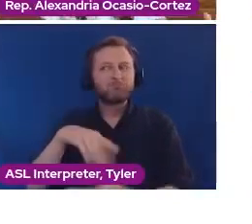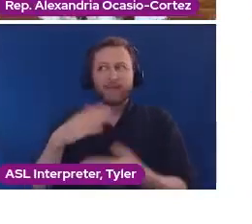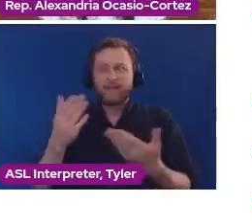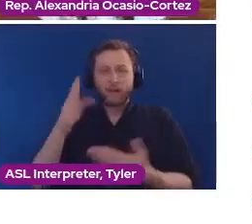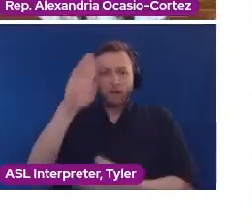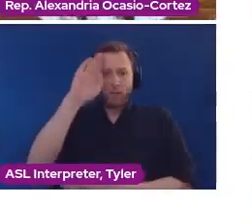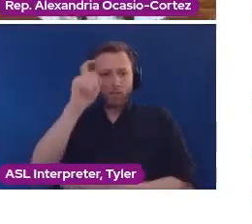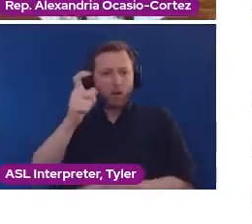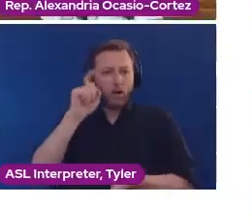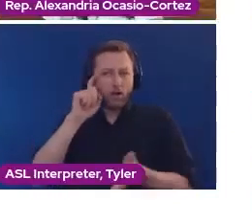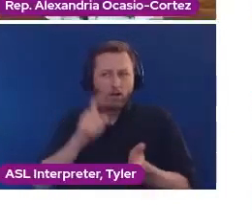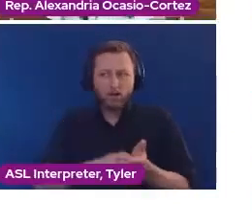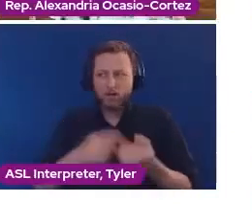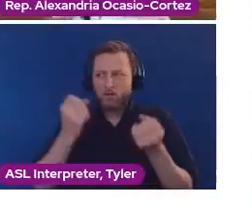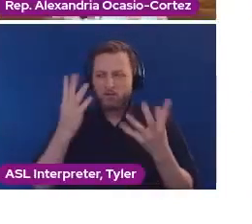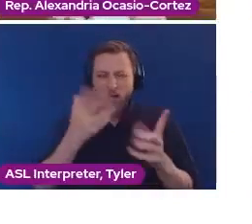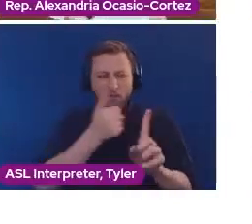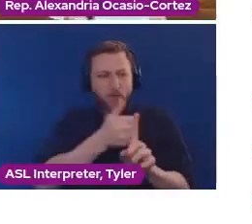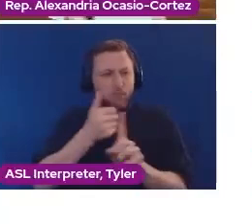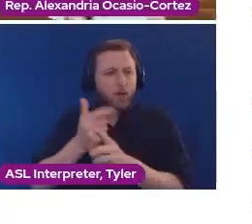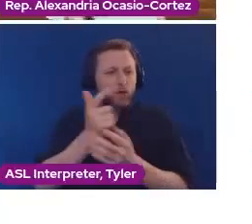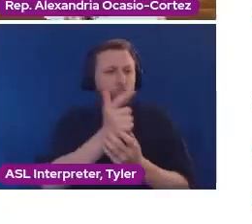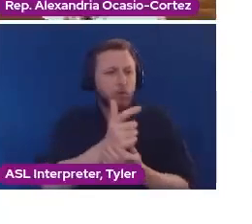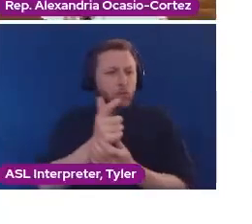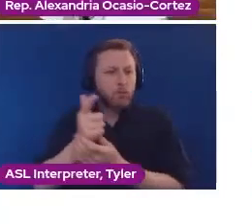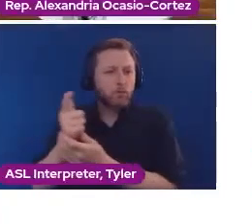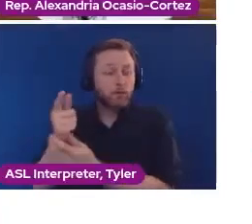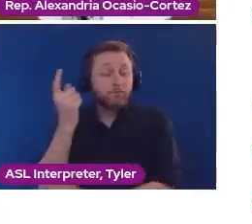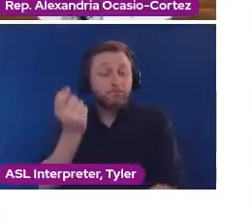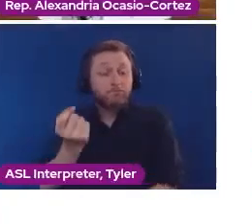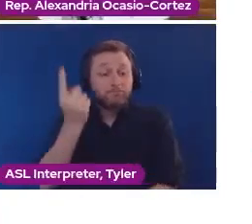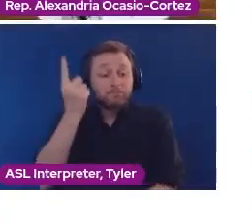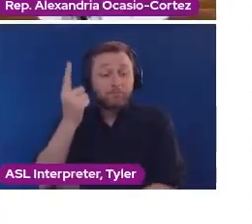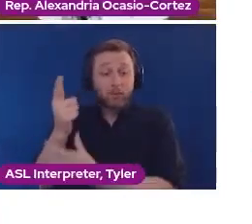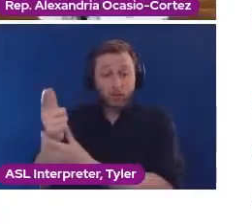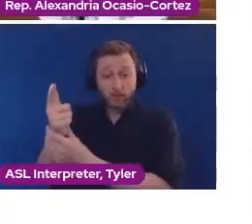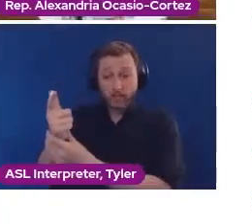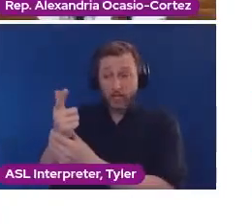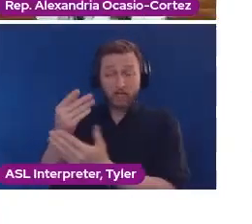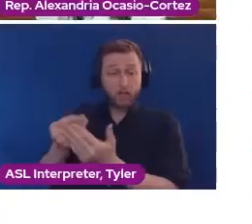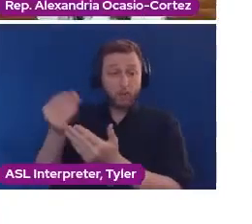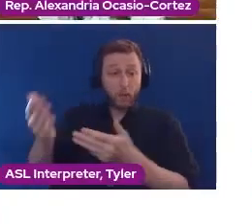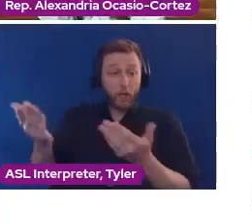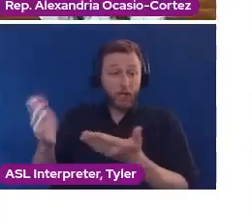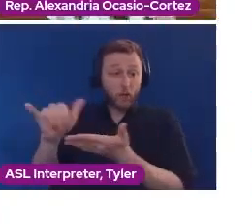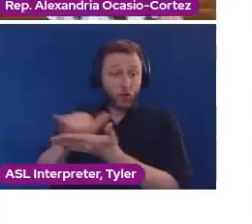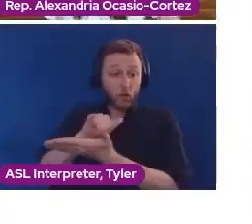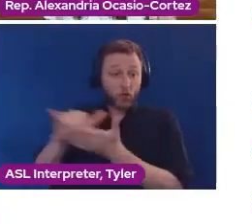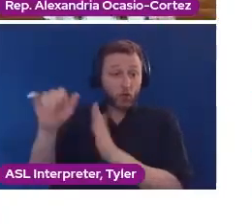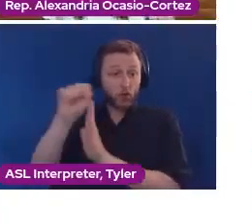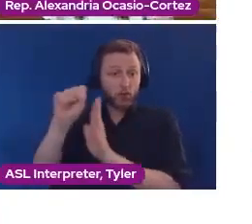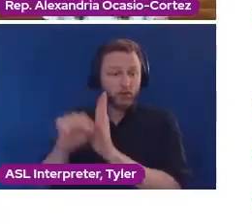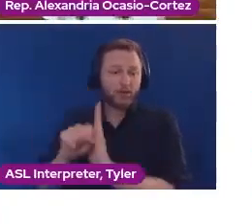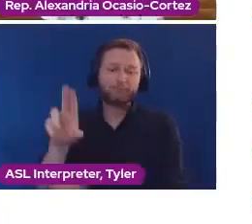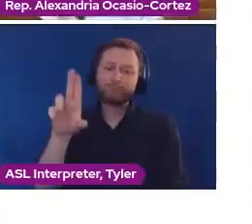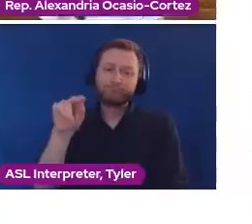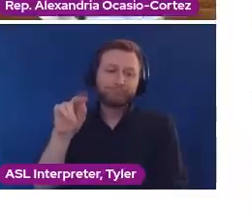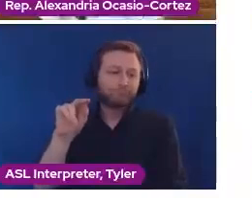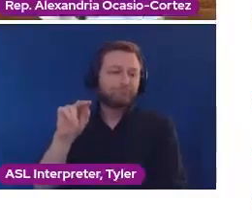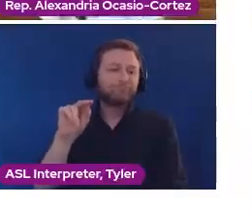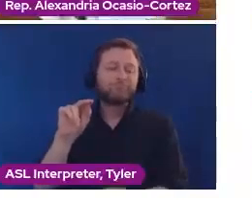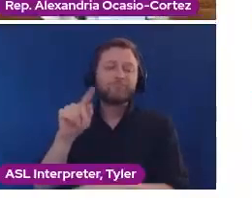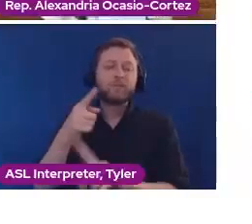of shootings happening, those guns are not coming from the state of New York. Those guns are coming from something known as the